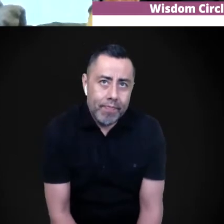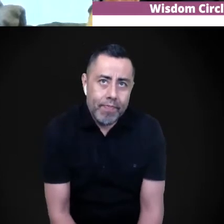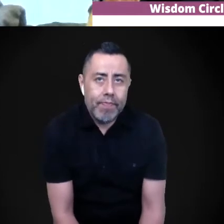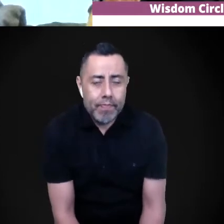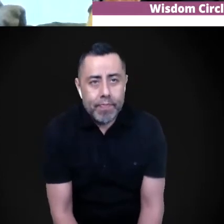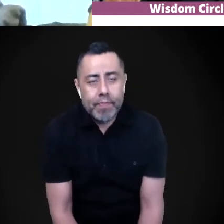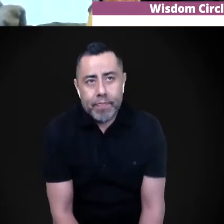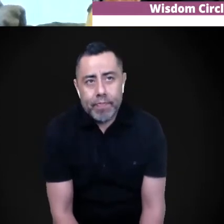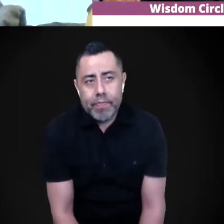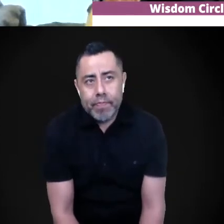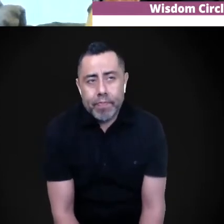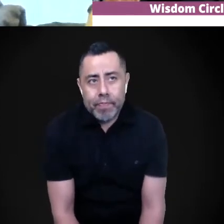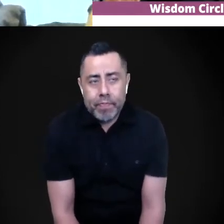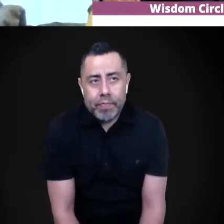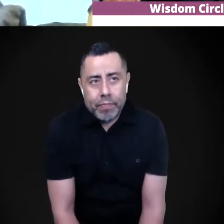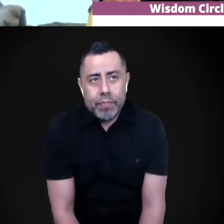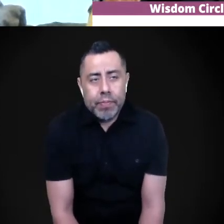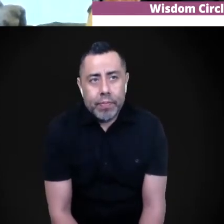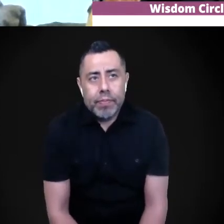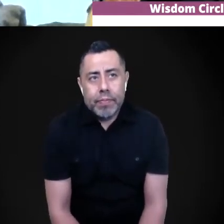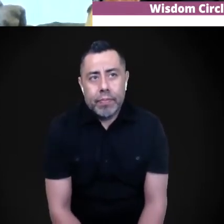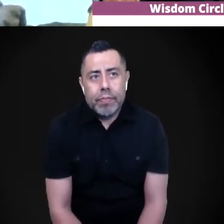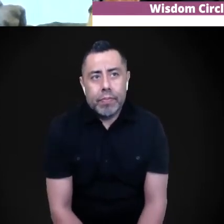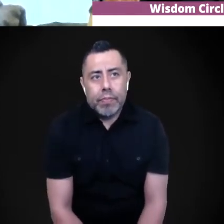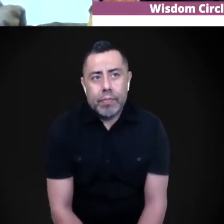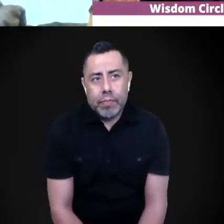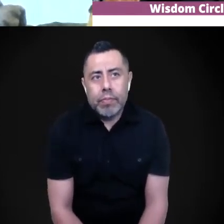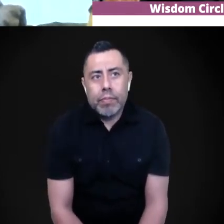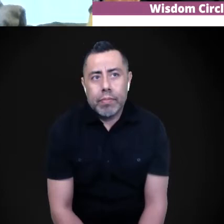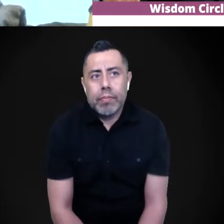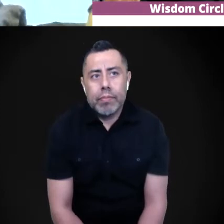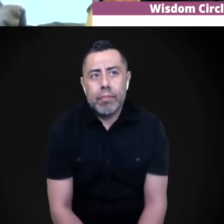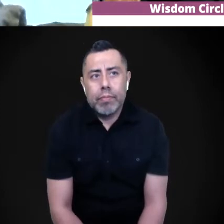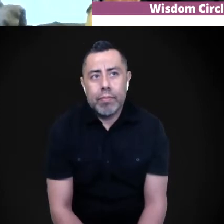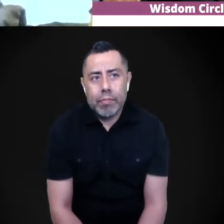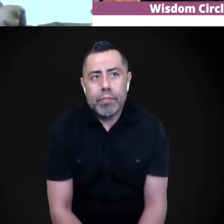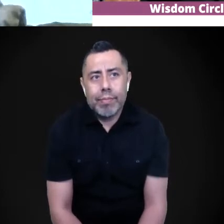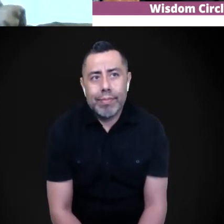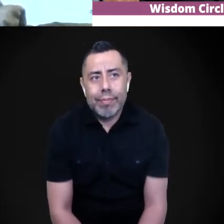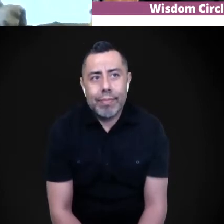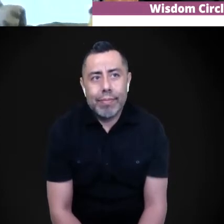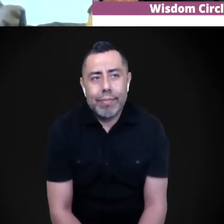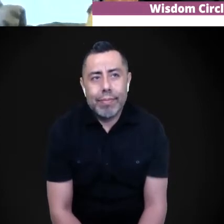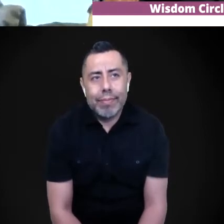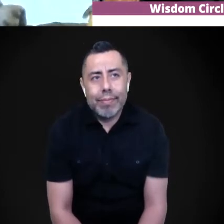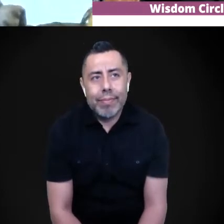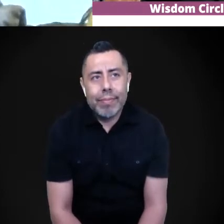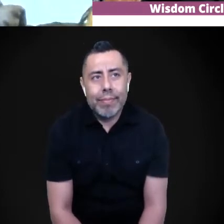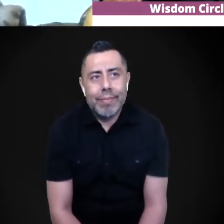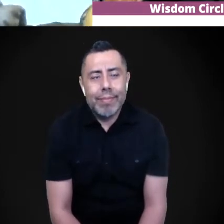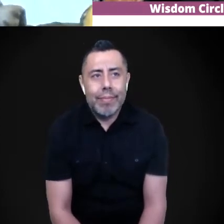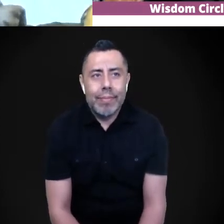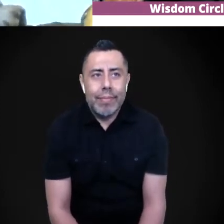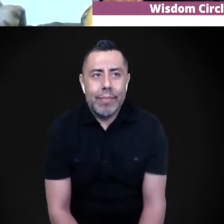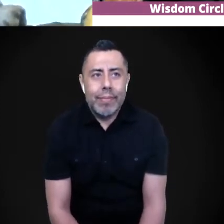hot a iltra ko e pinian ki tu kwishi shada khado jo bena shri ta e ado ta ti